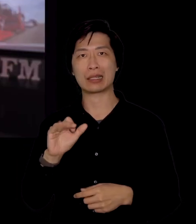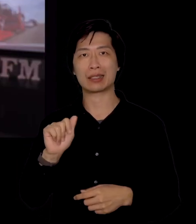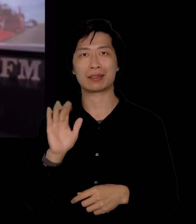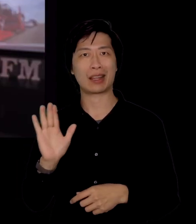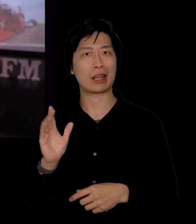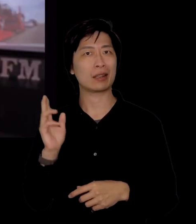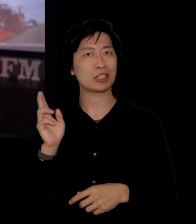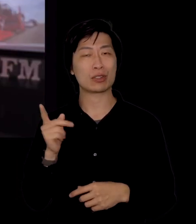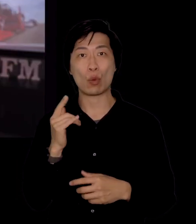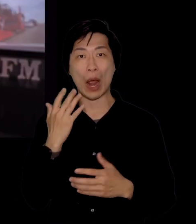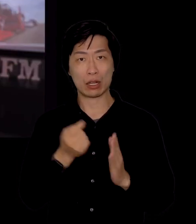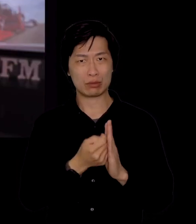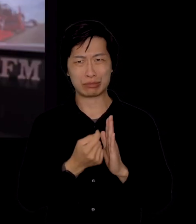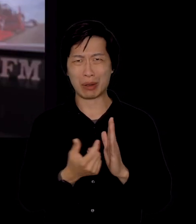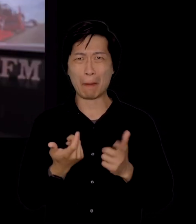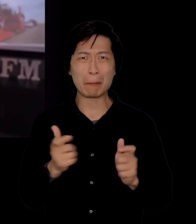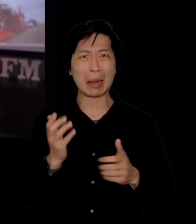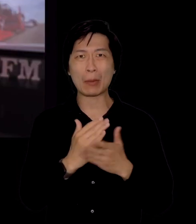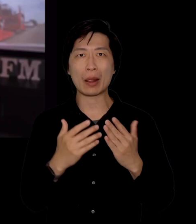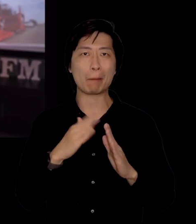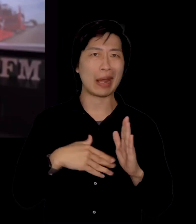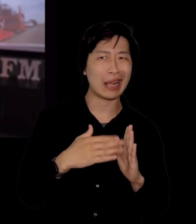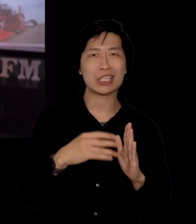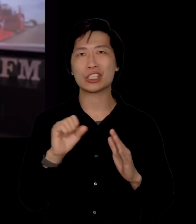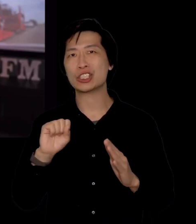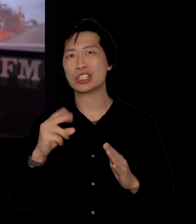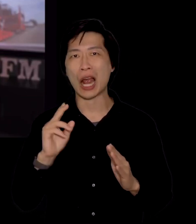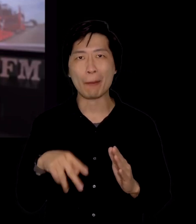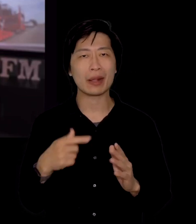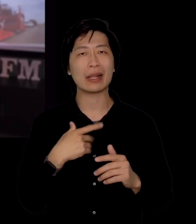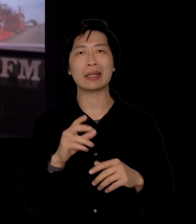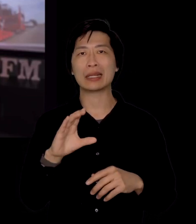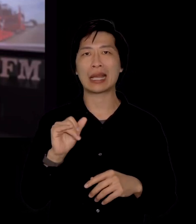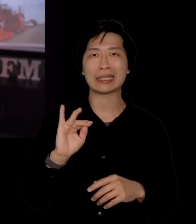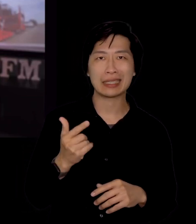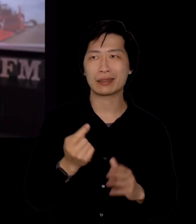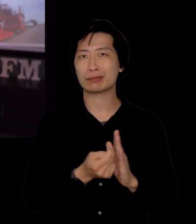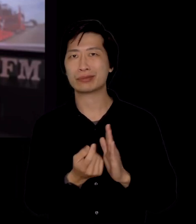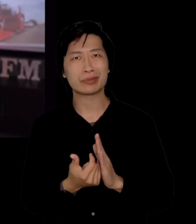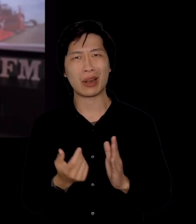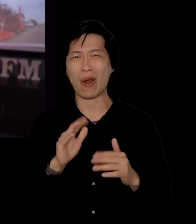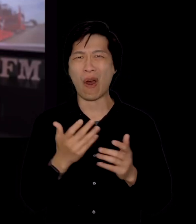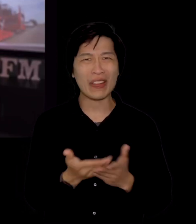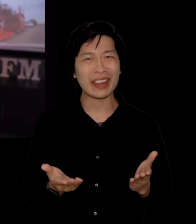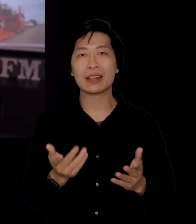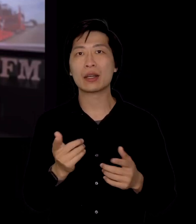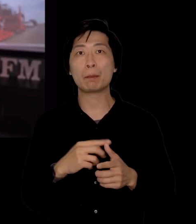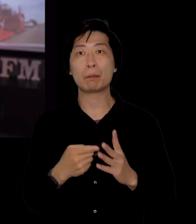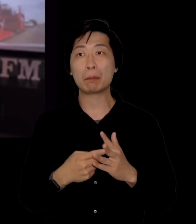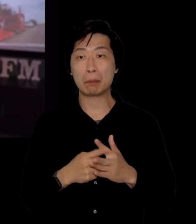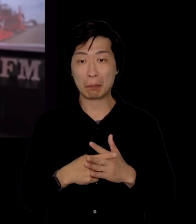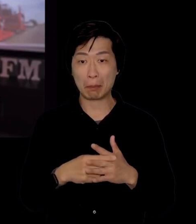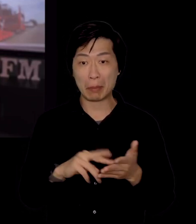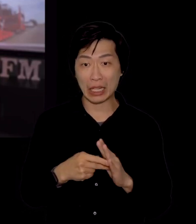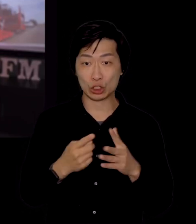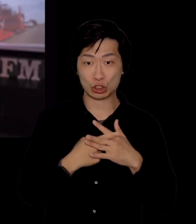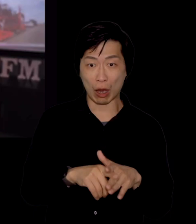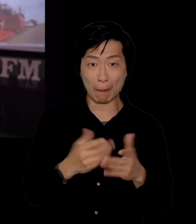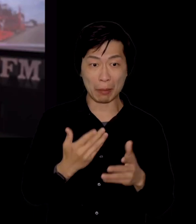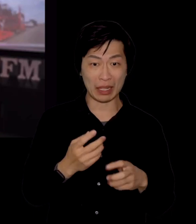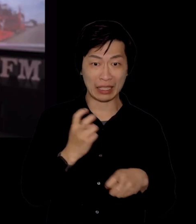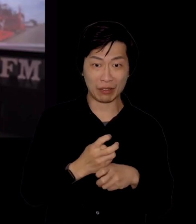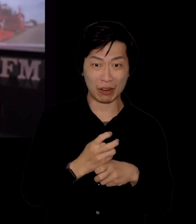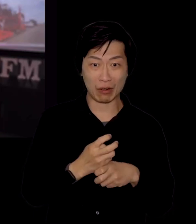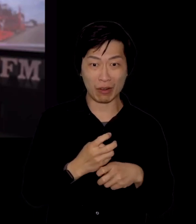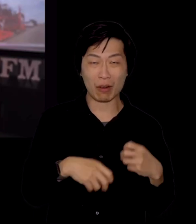history, because you're removing such huge parts of the process in the paint shop and the castings and all these things. Getting it started